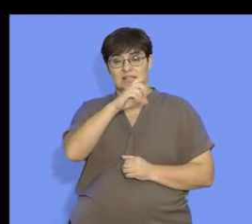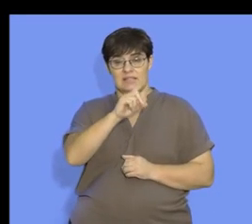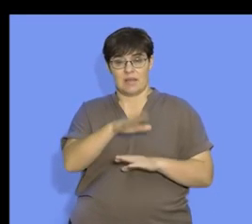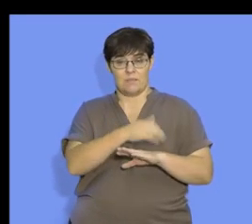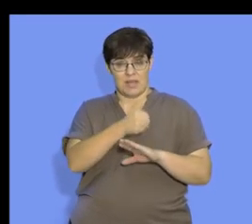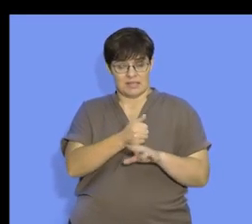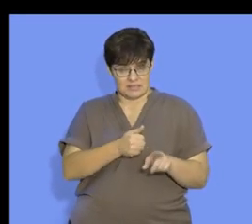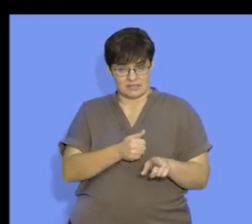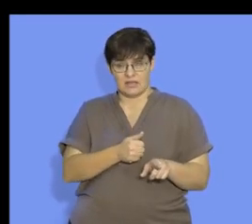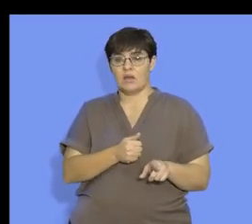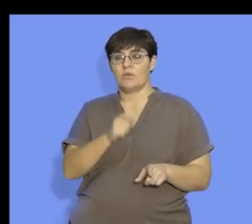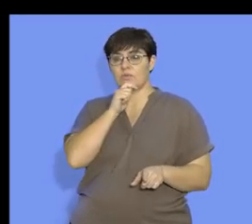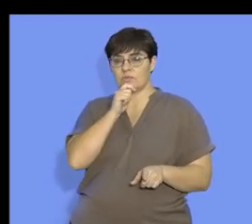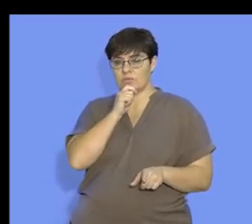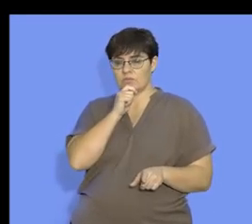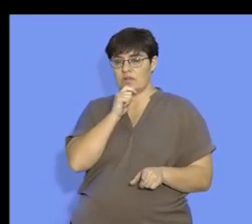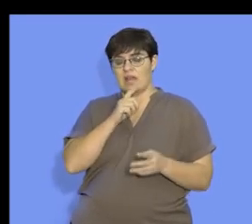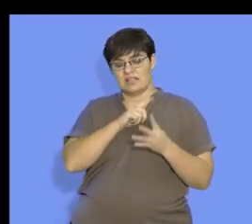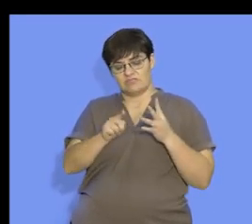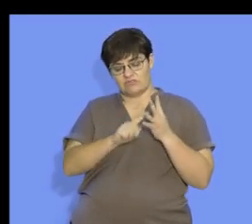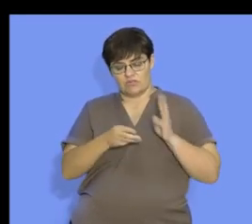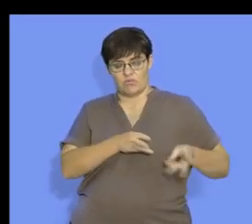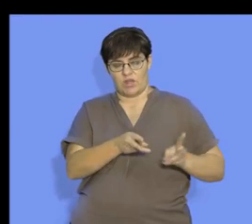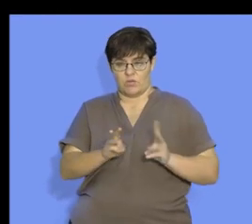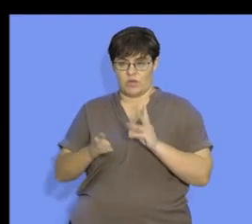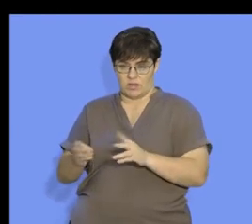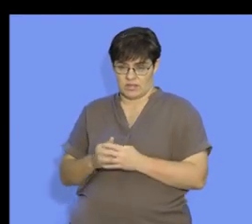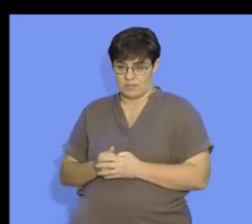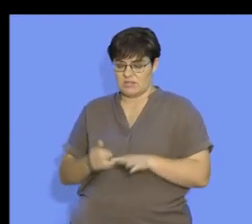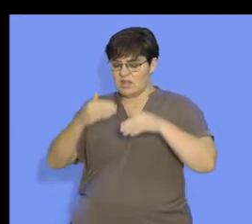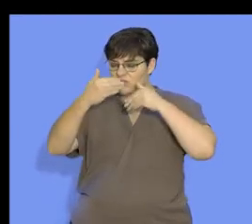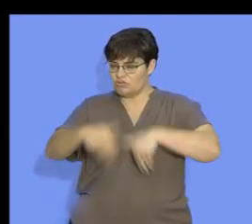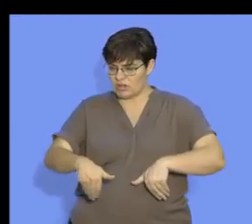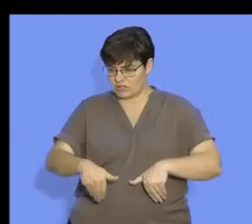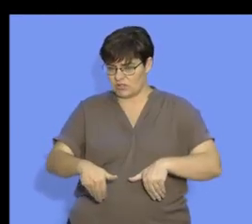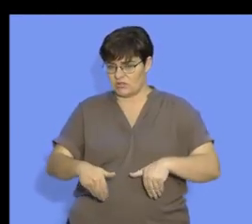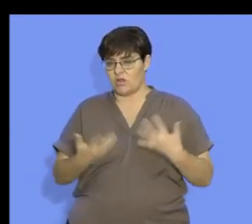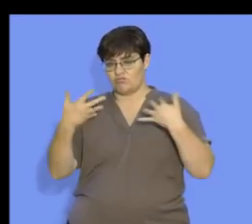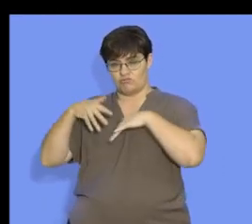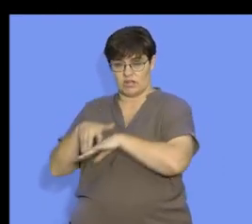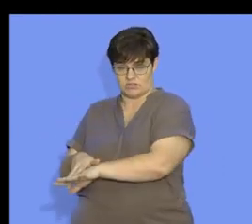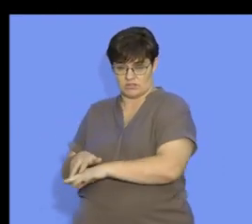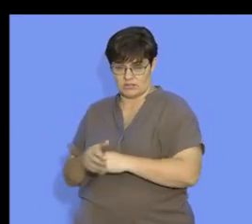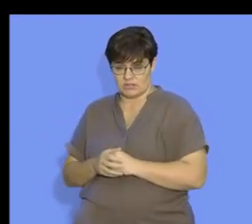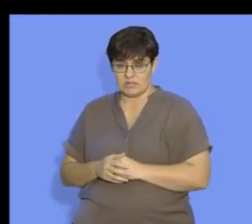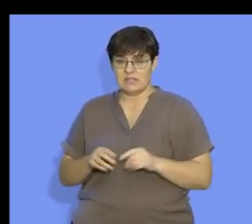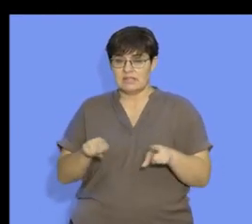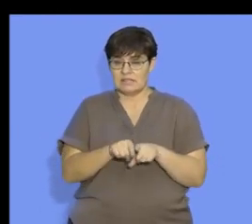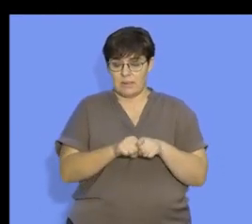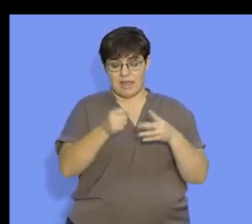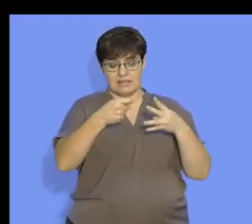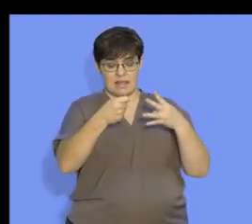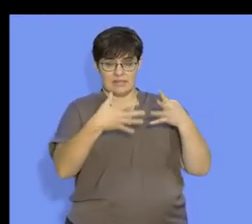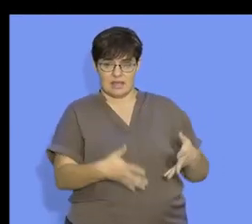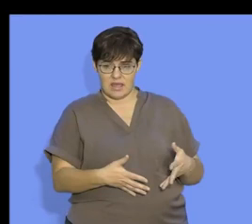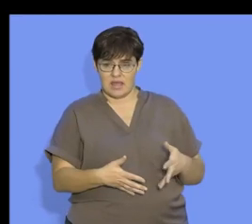that acid-base reactions are used in titrations. These are your typical neutralization reactions, right? And also we are